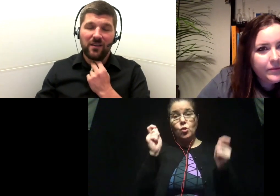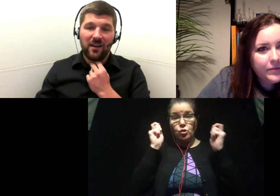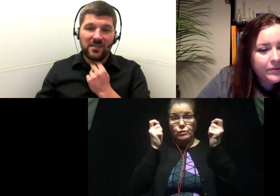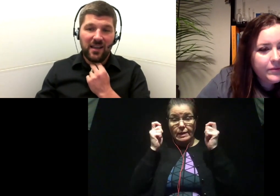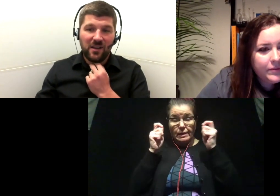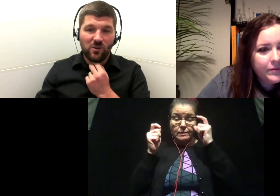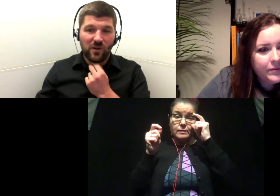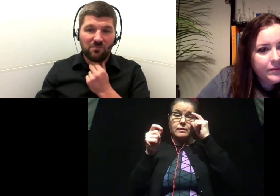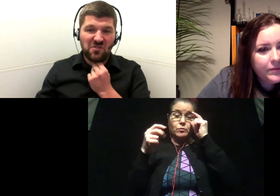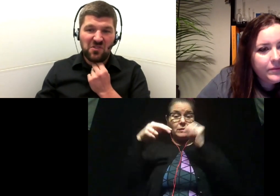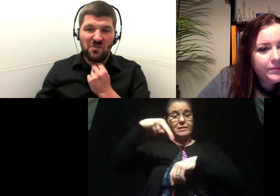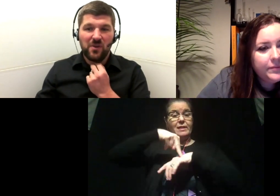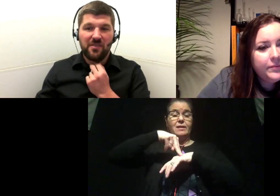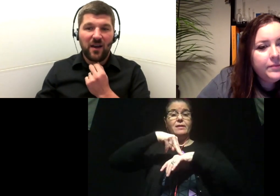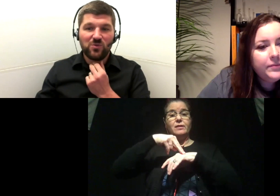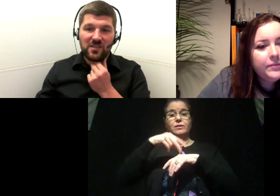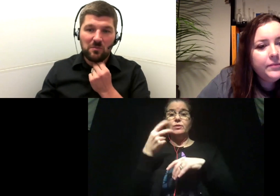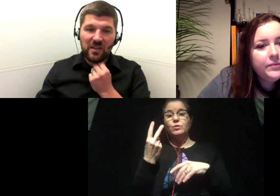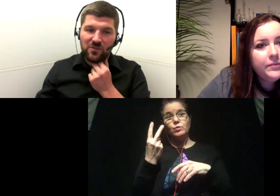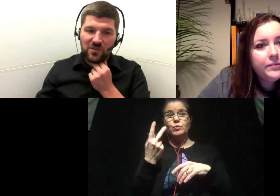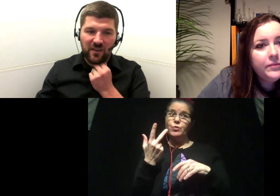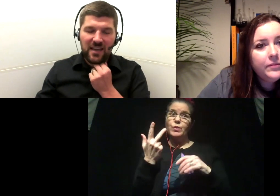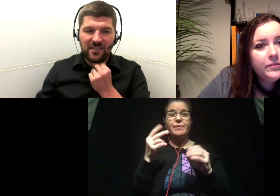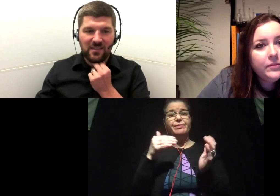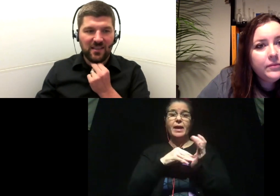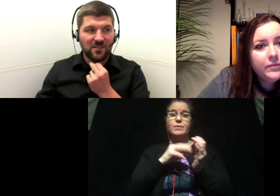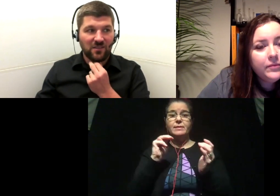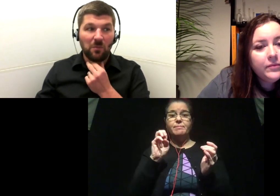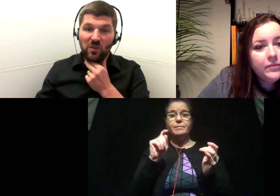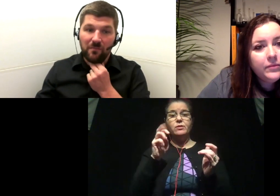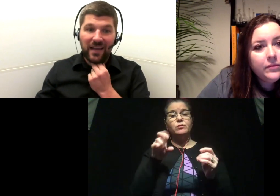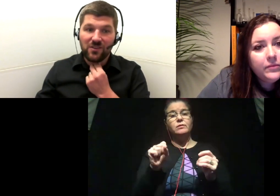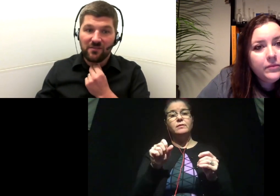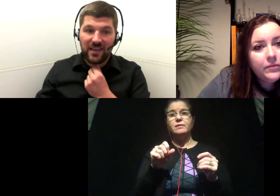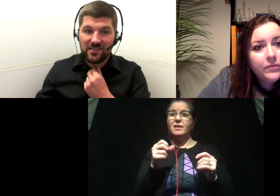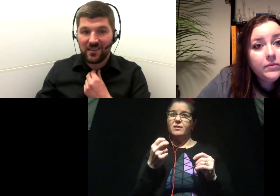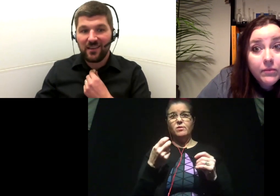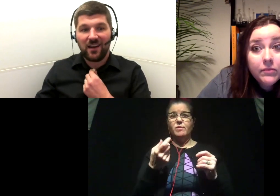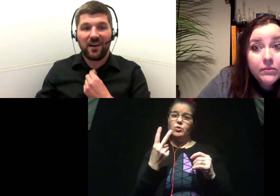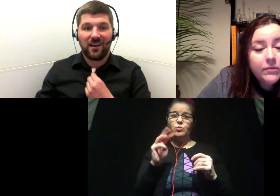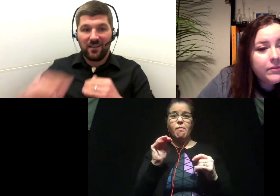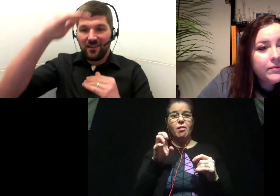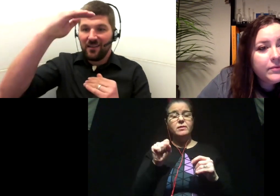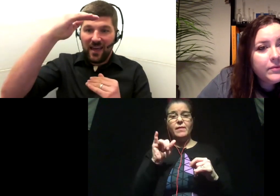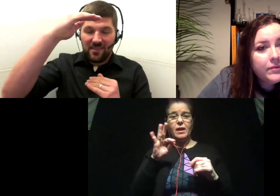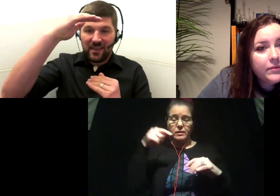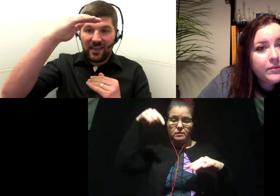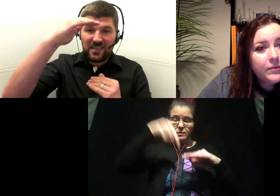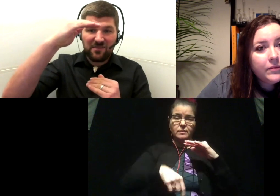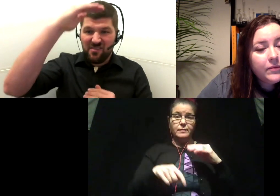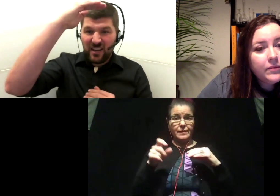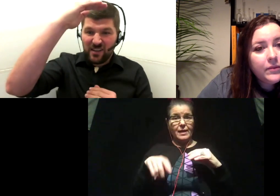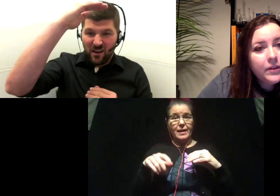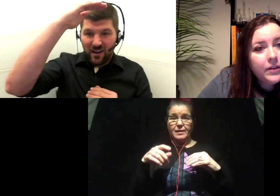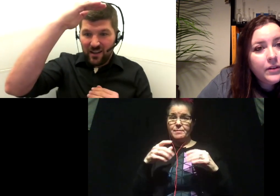we're standing over 2,000 to 3,000 meters of ice. That's a couple of miles of ice. That thick. It gets